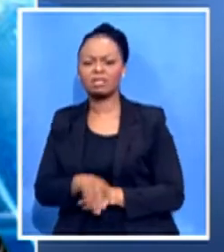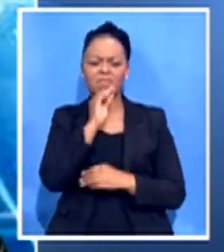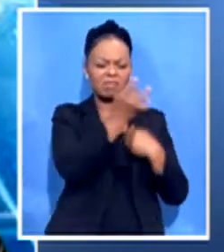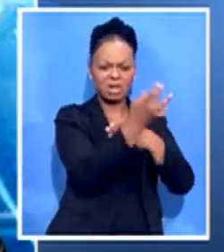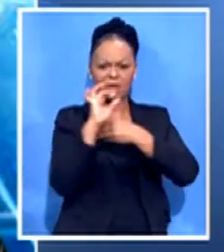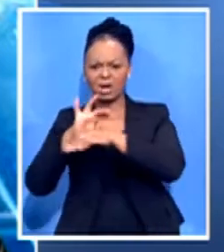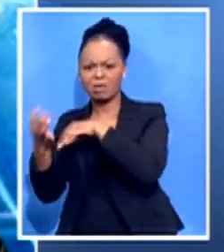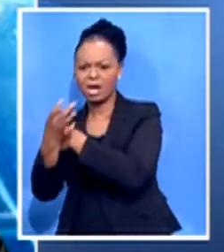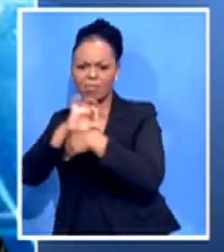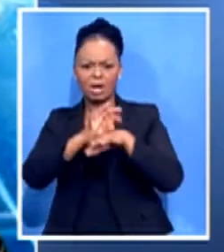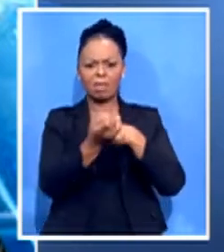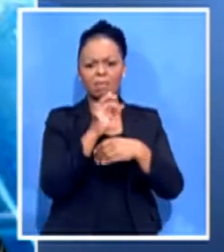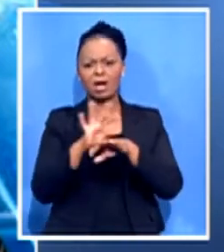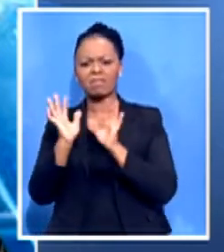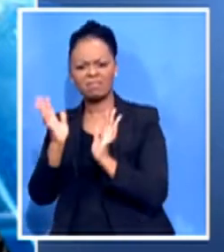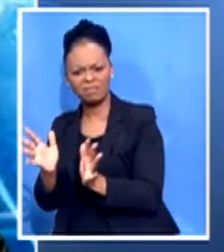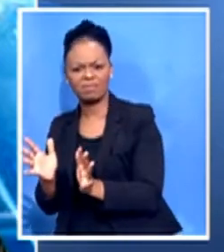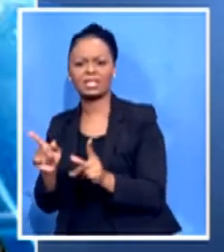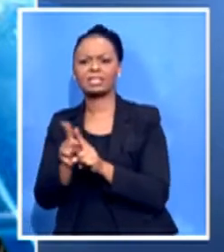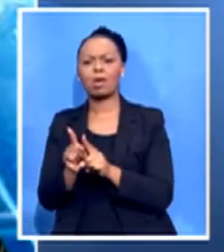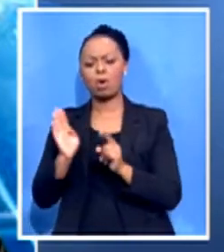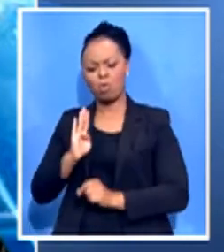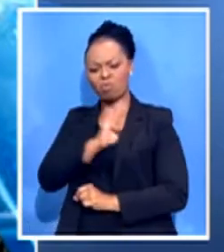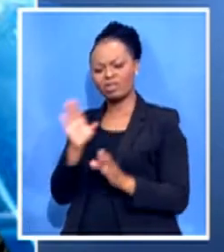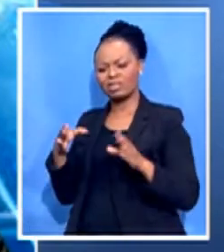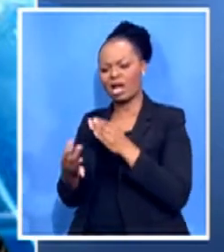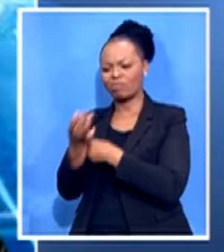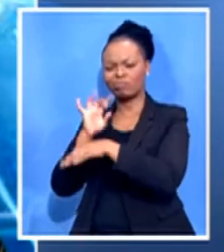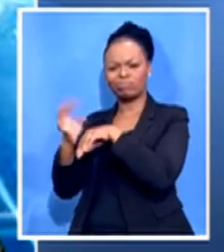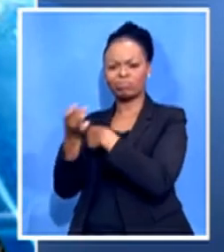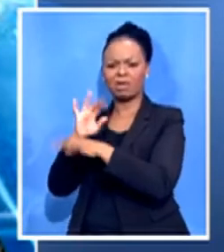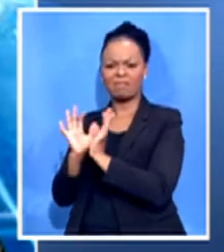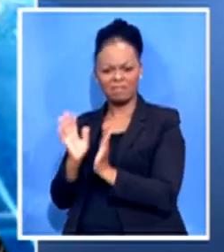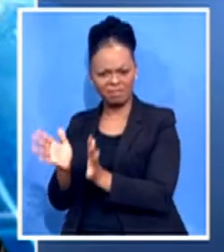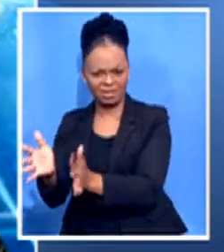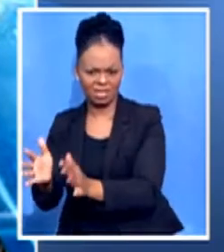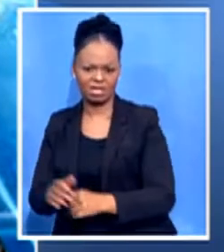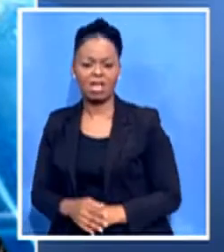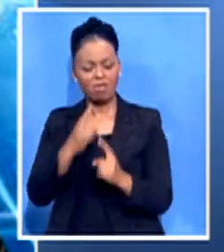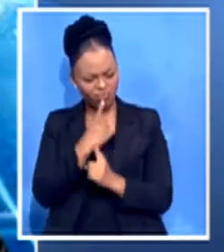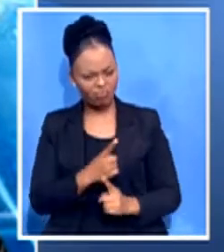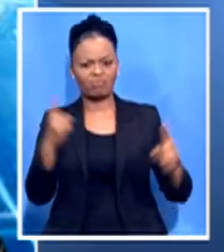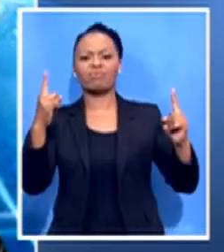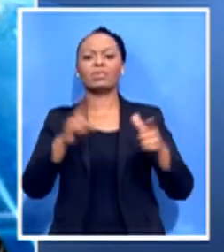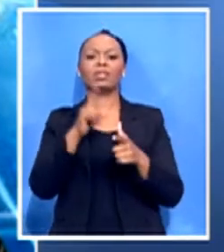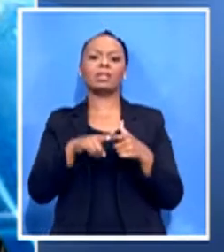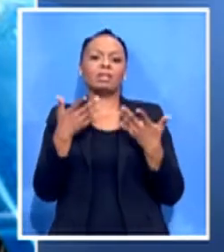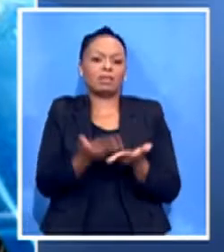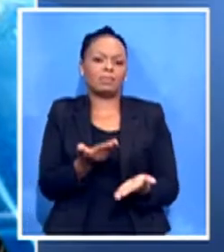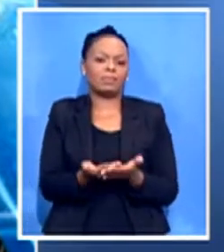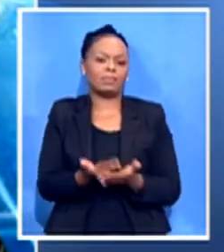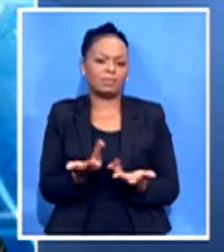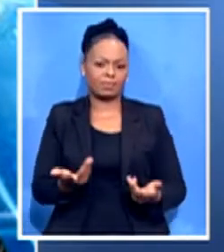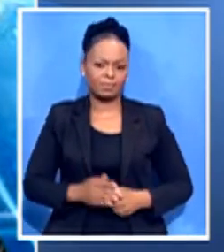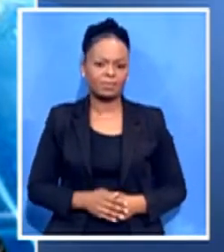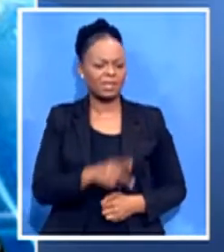bodies. So there is definitely an interaction between the president and the different stakeholders.